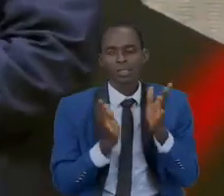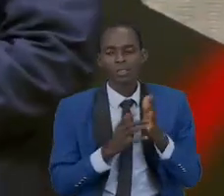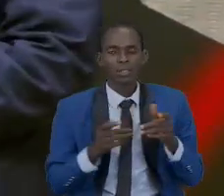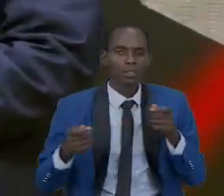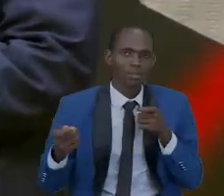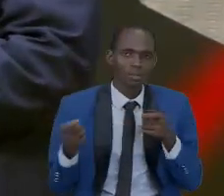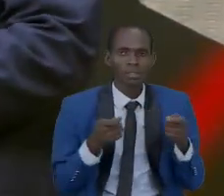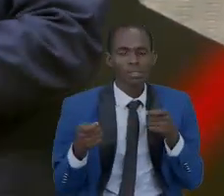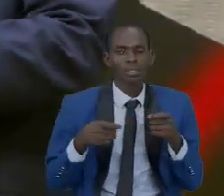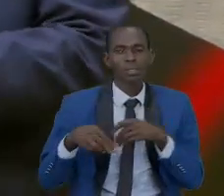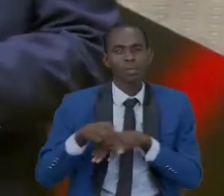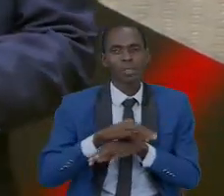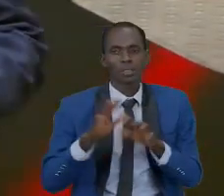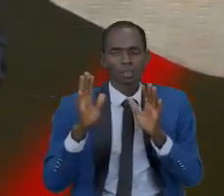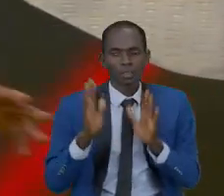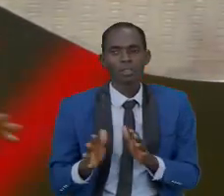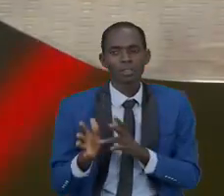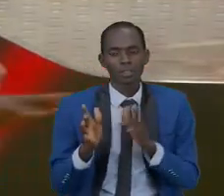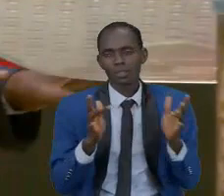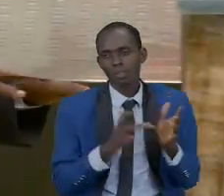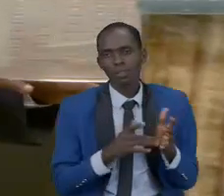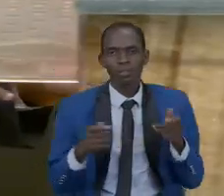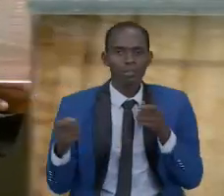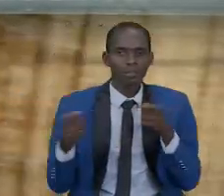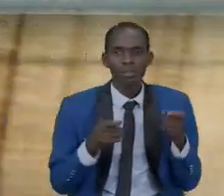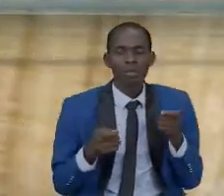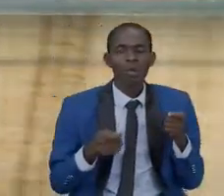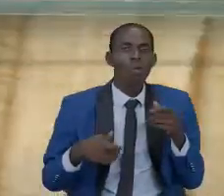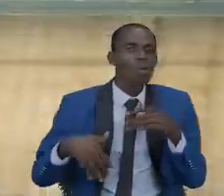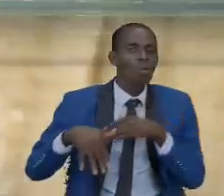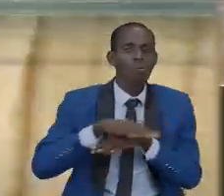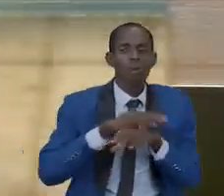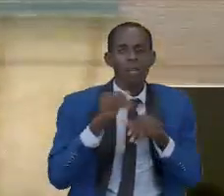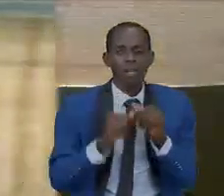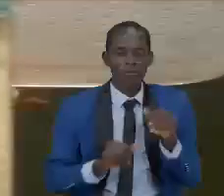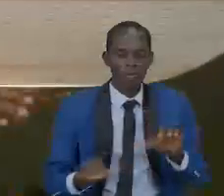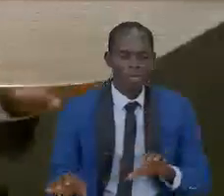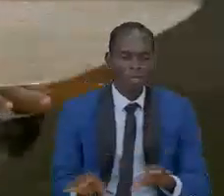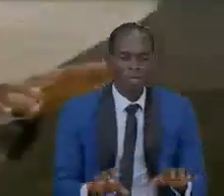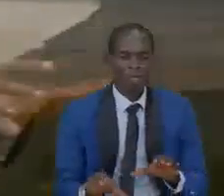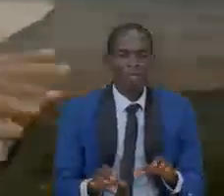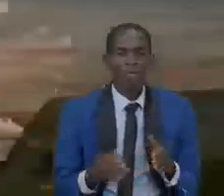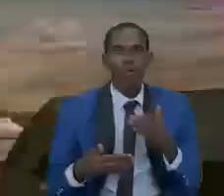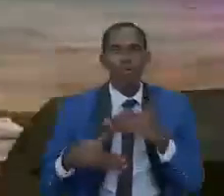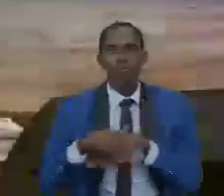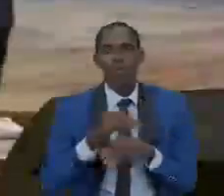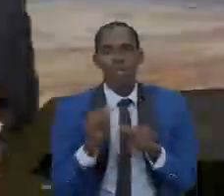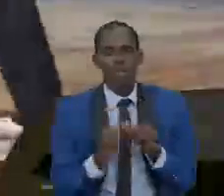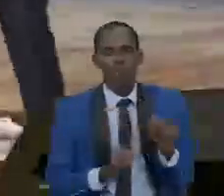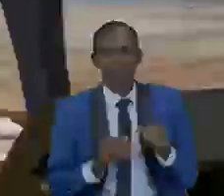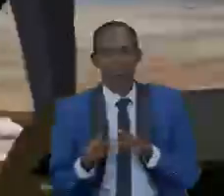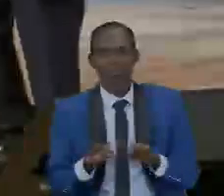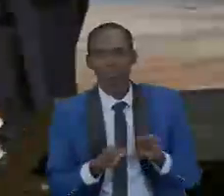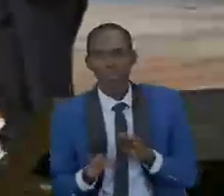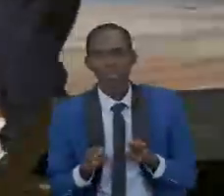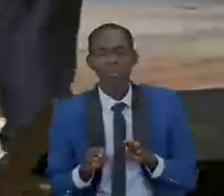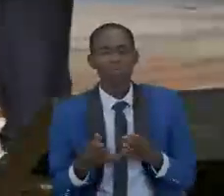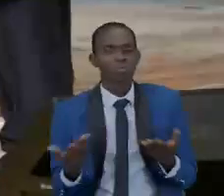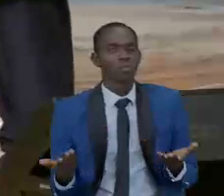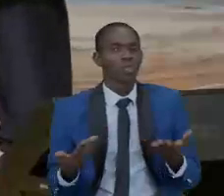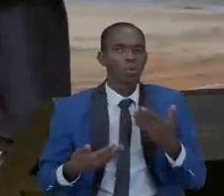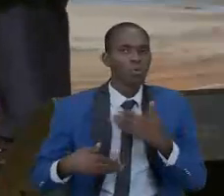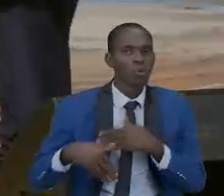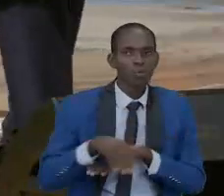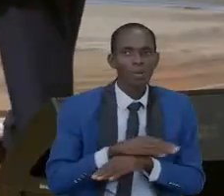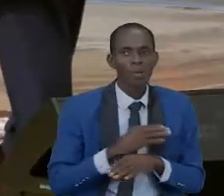Reign Master Jesus over every act over every action over my behavior